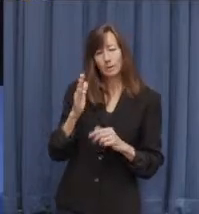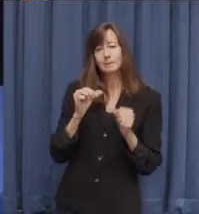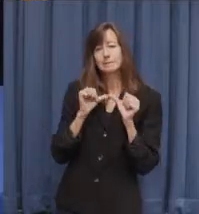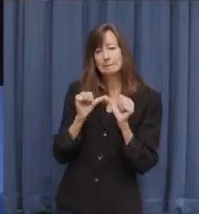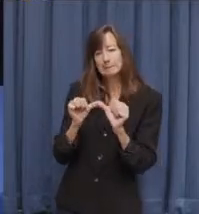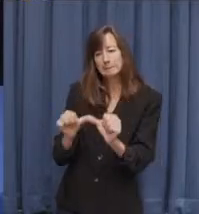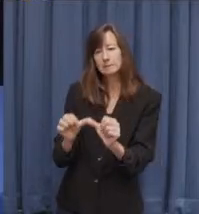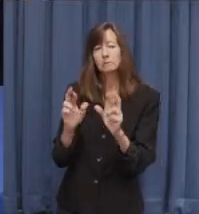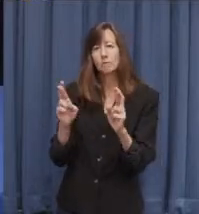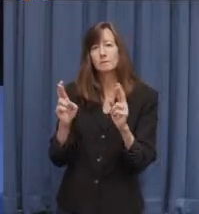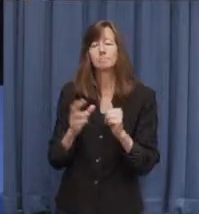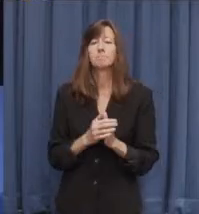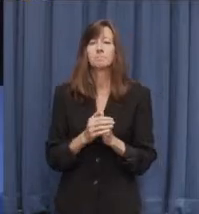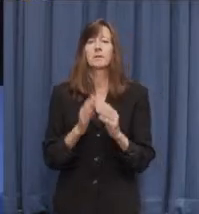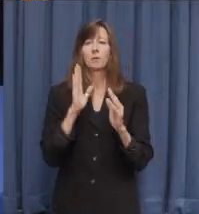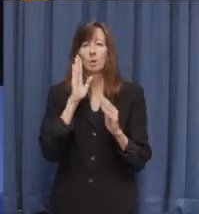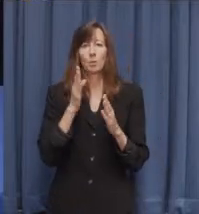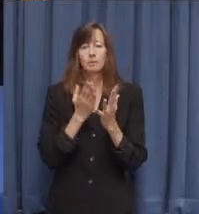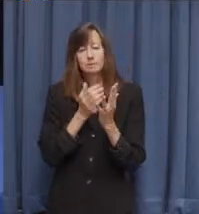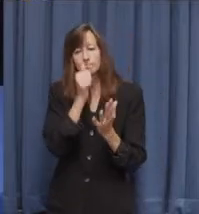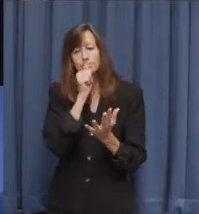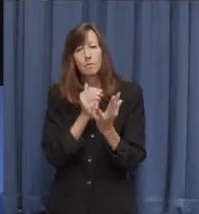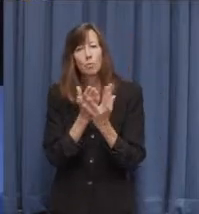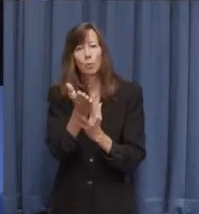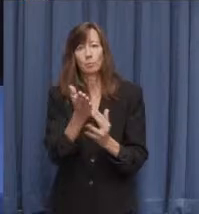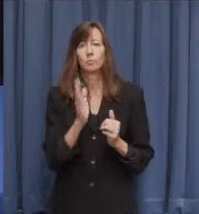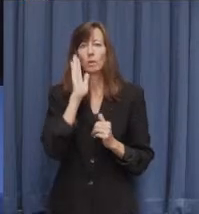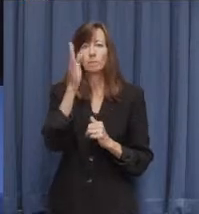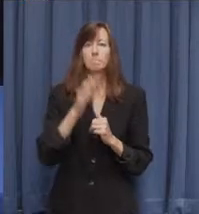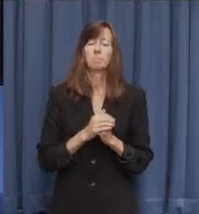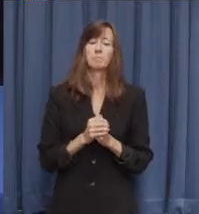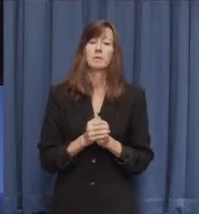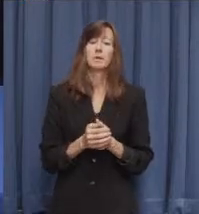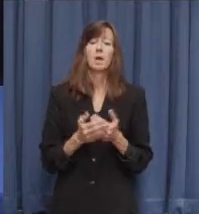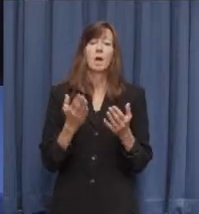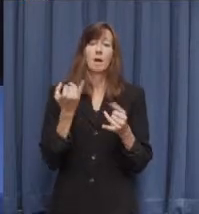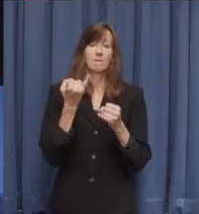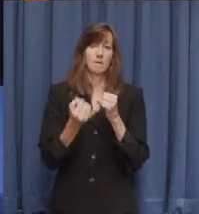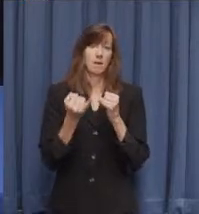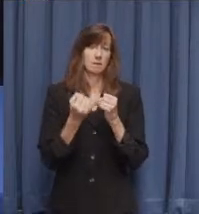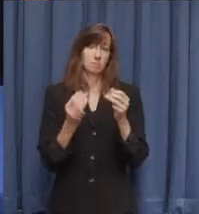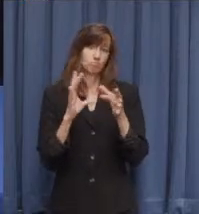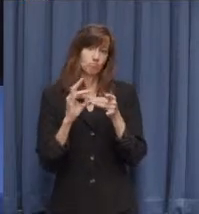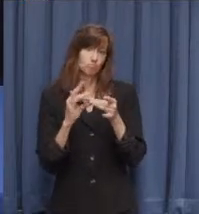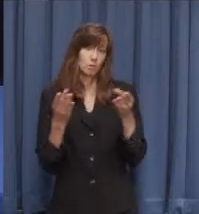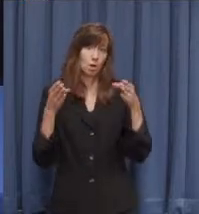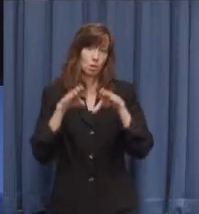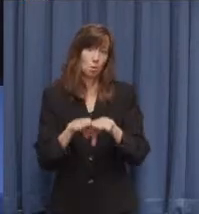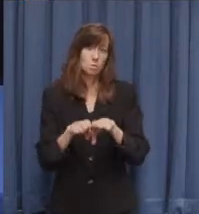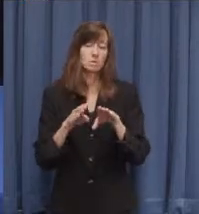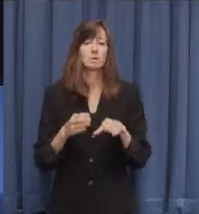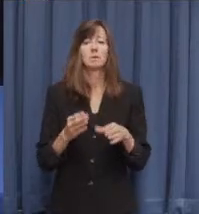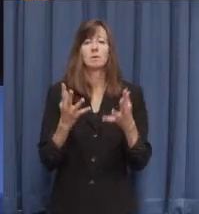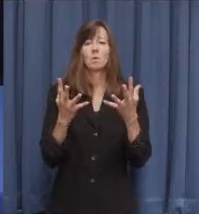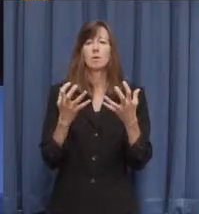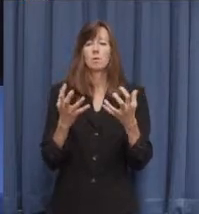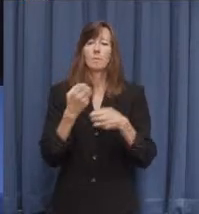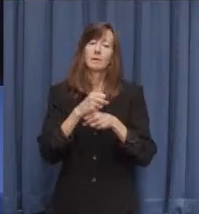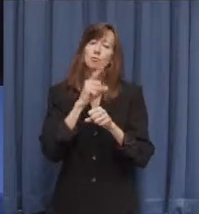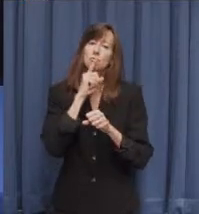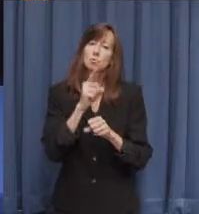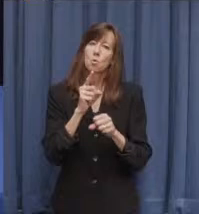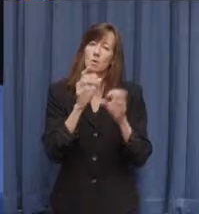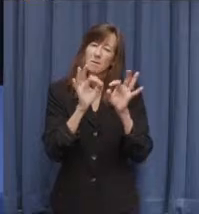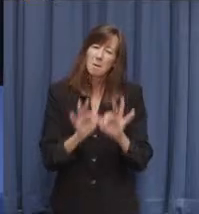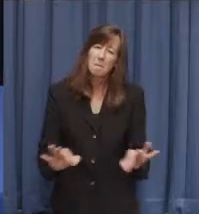kind of closing, more positive notes, we will continue to make sure that the critical recovery needs of our residents are